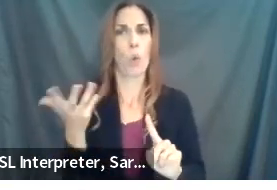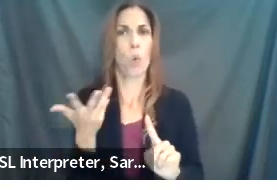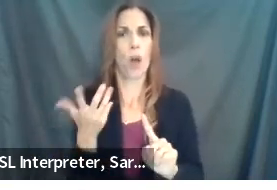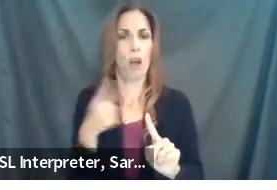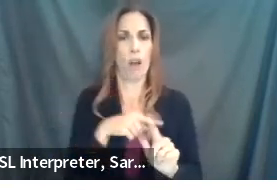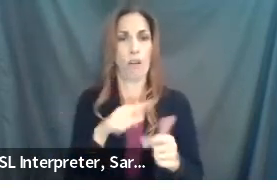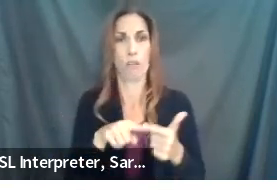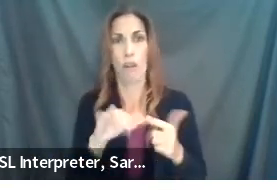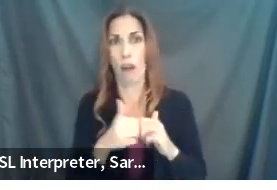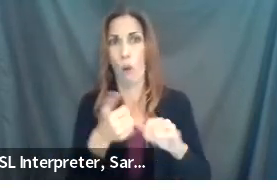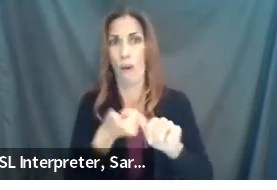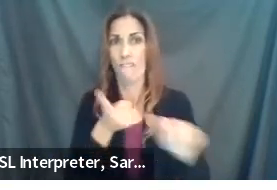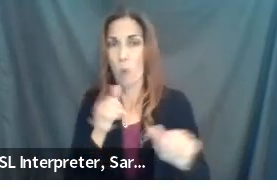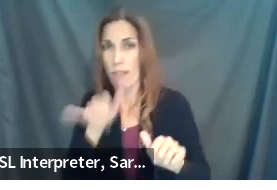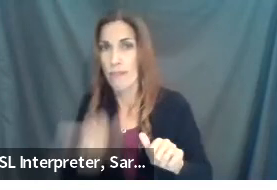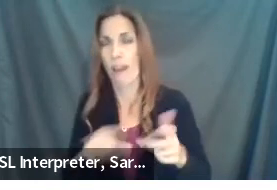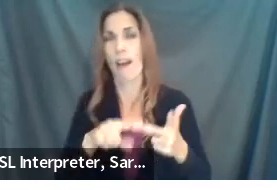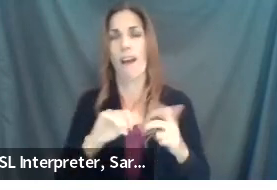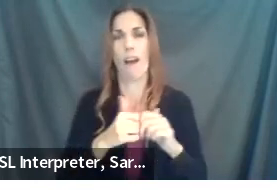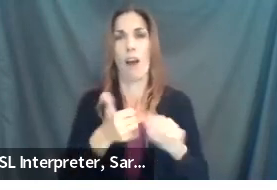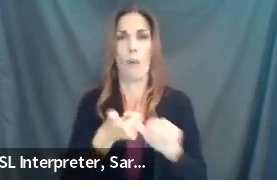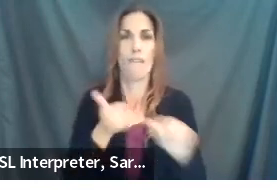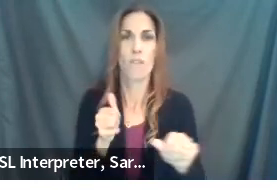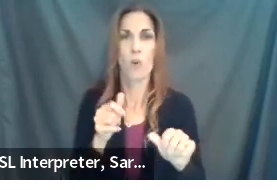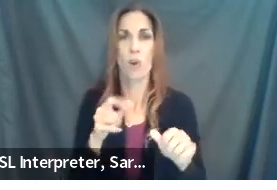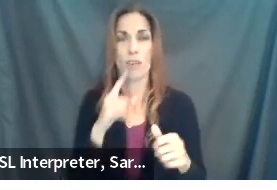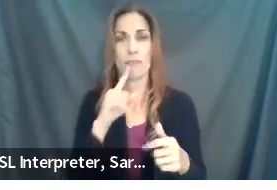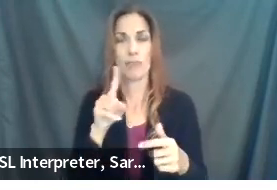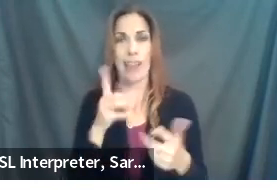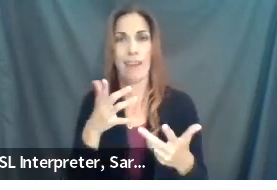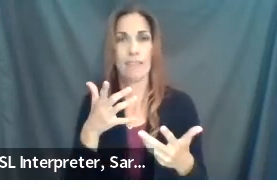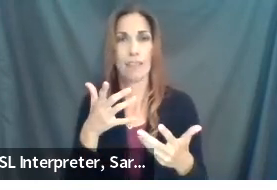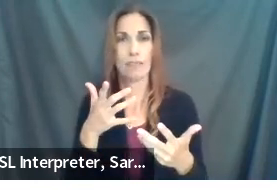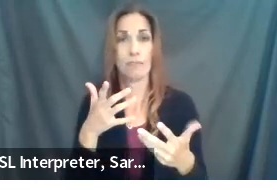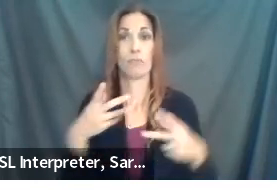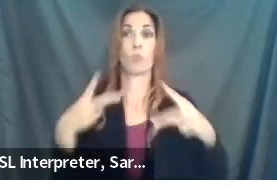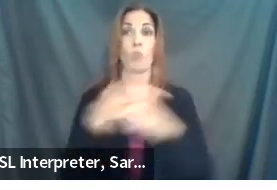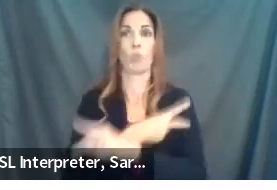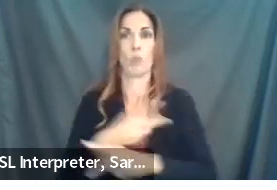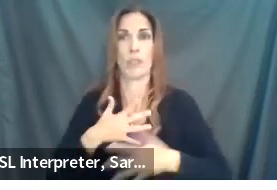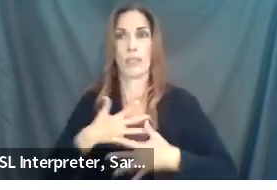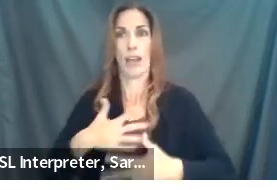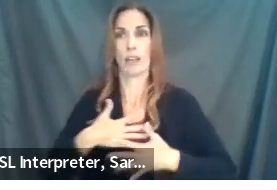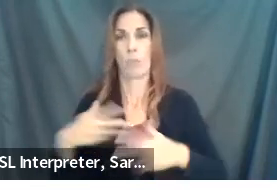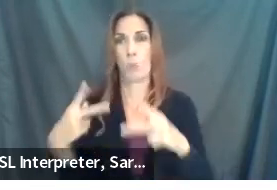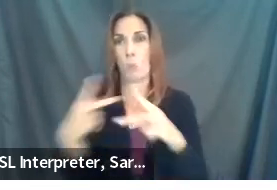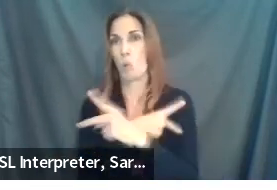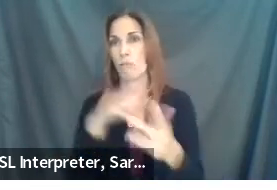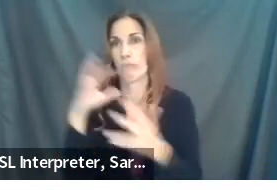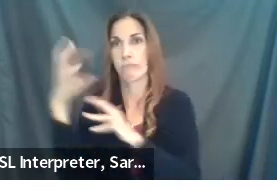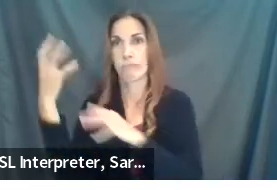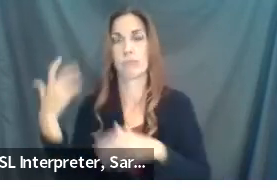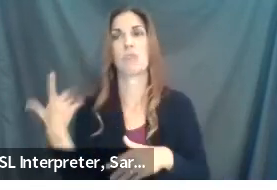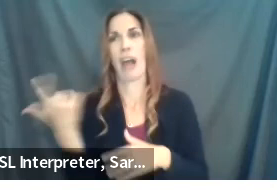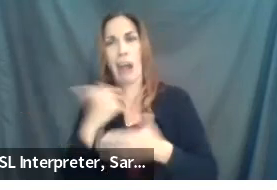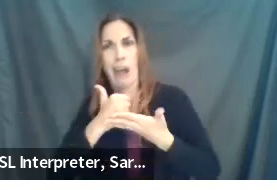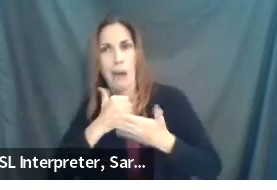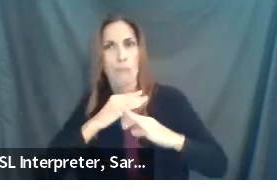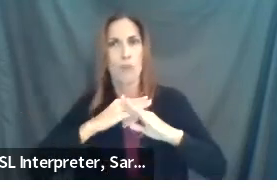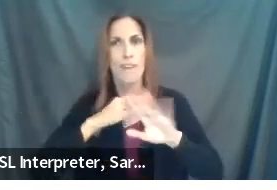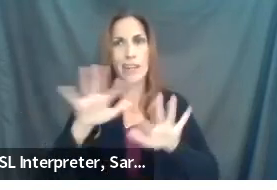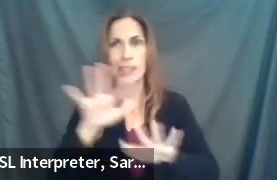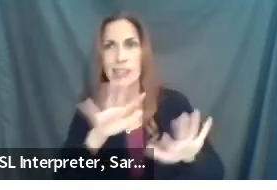to avoid triggers, how to avoid having exacerbations of your asthma, and how to use your medications to keep your asthma